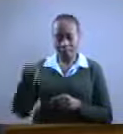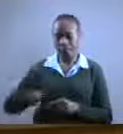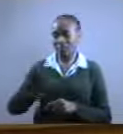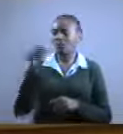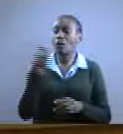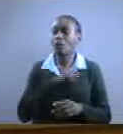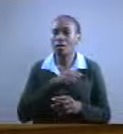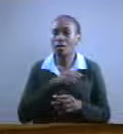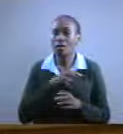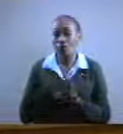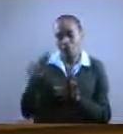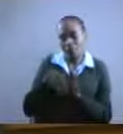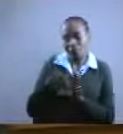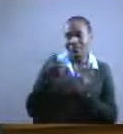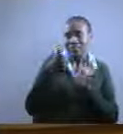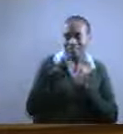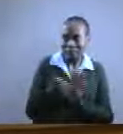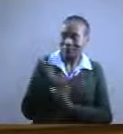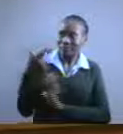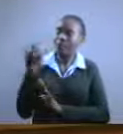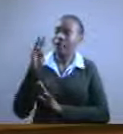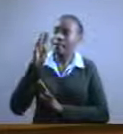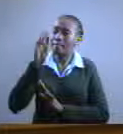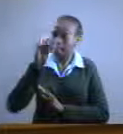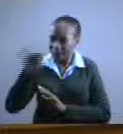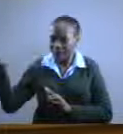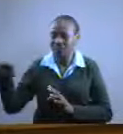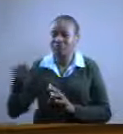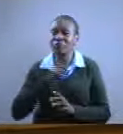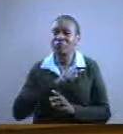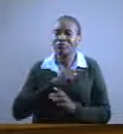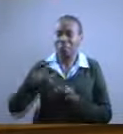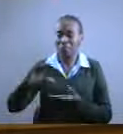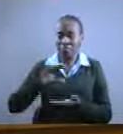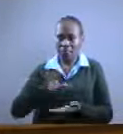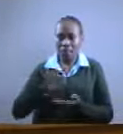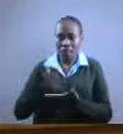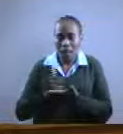contribution of 67 million rand from the Jobs Fund to help us expand this scheme.